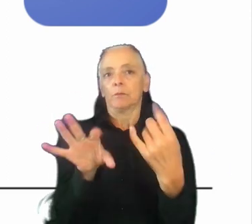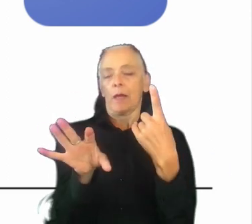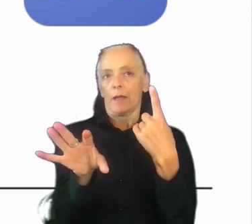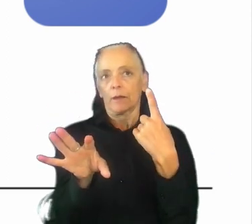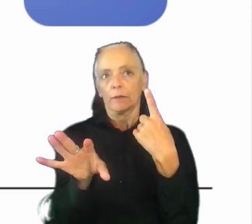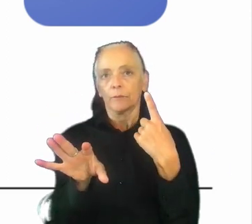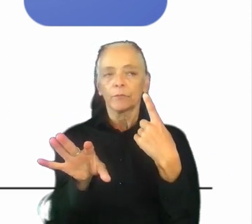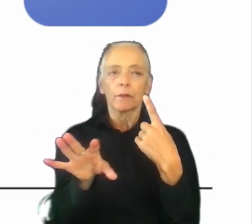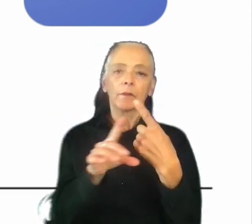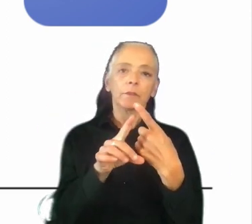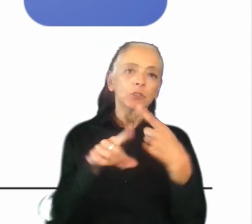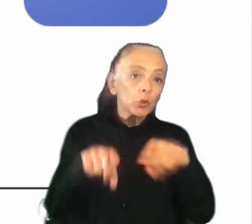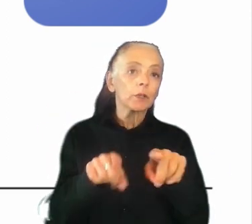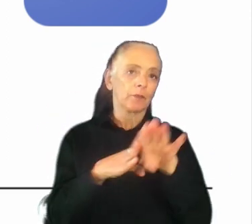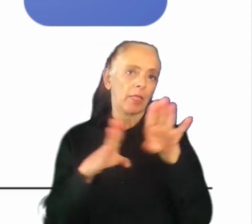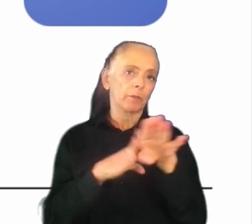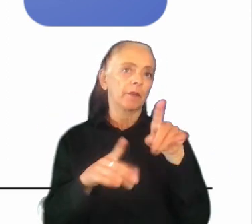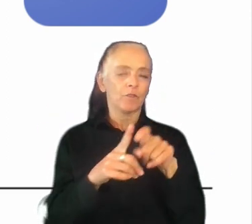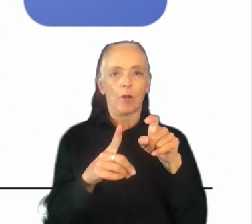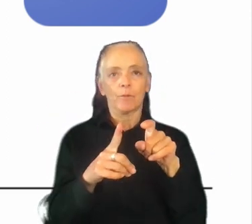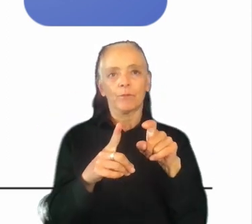game from fans during development